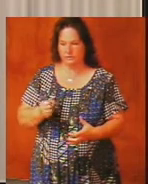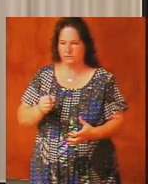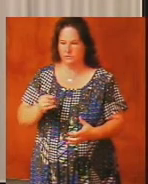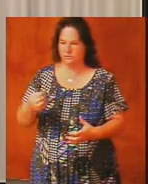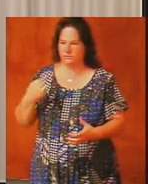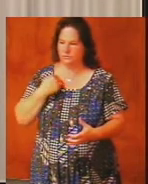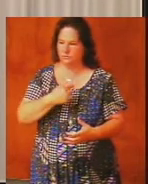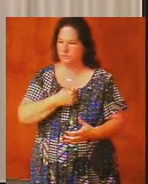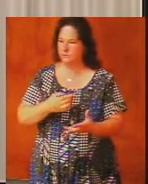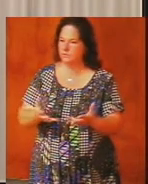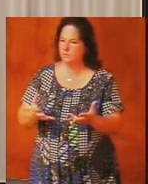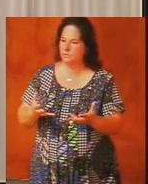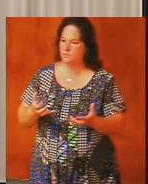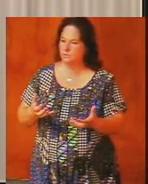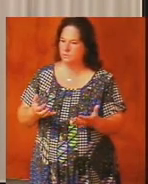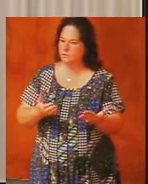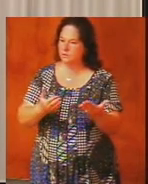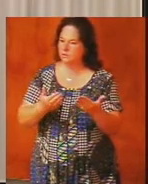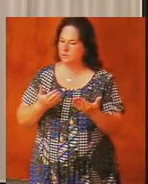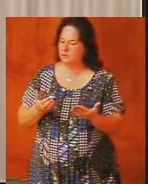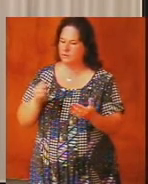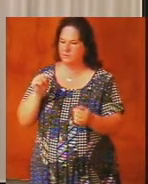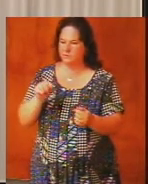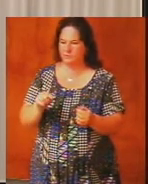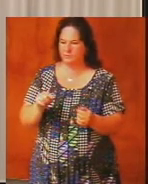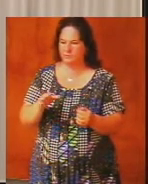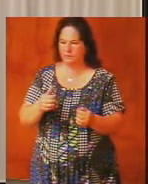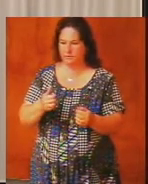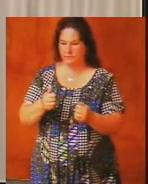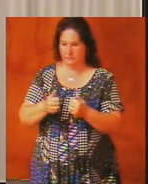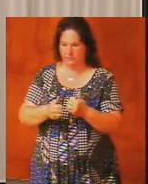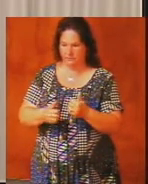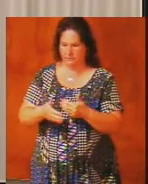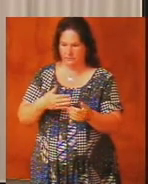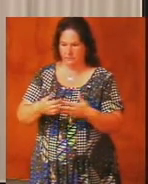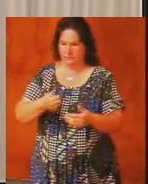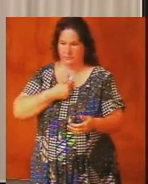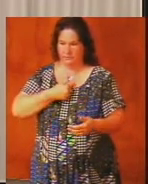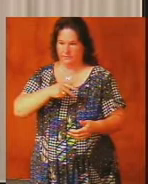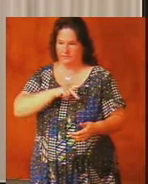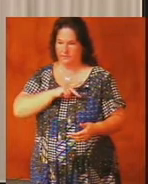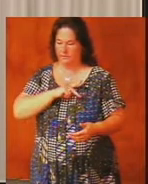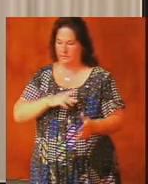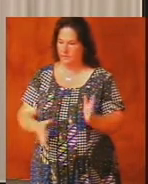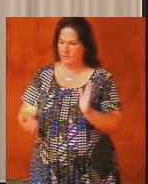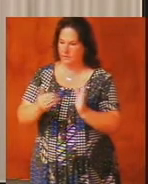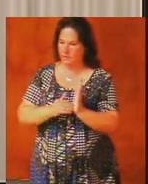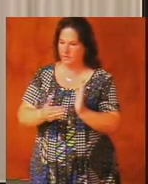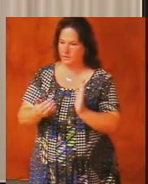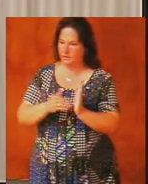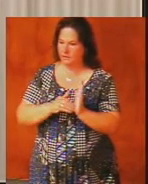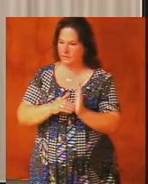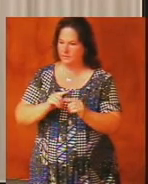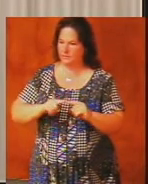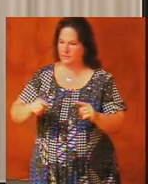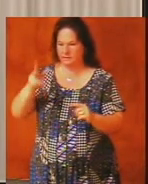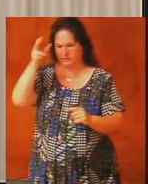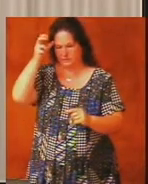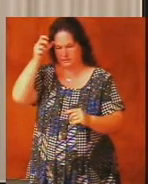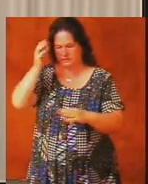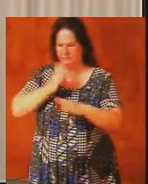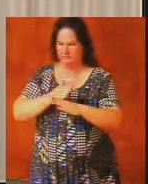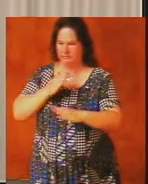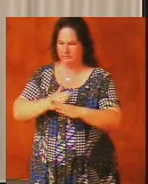Therefore, we wanted to come to you, even I, Paul, time and again, but Satan hindered